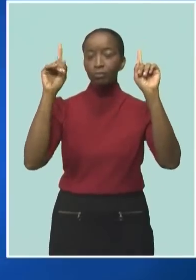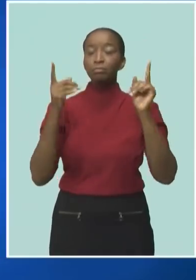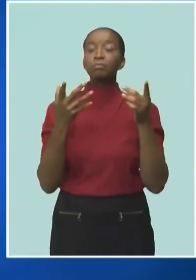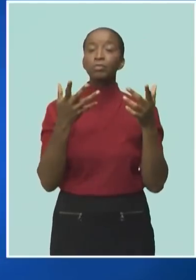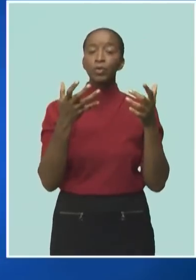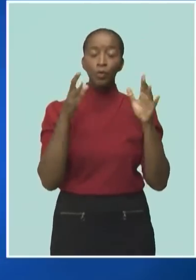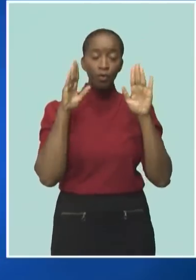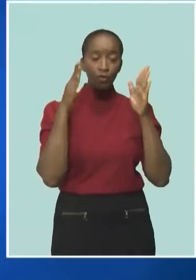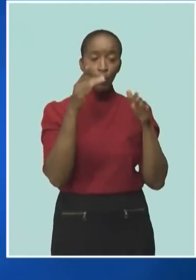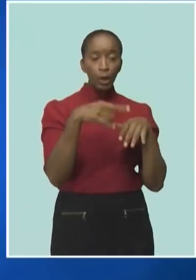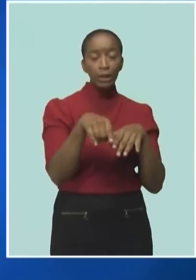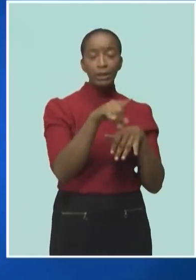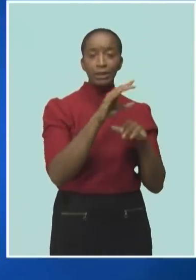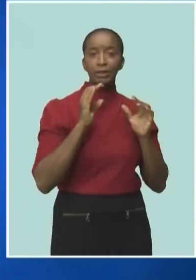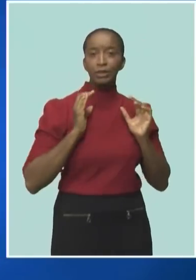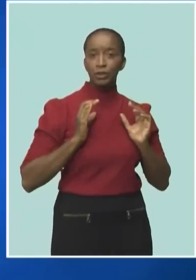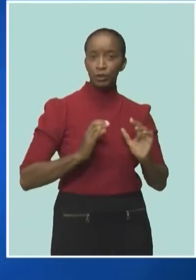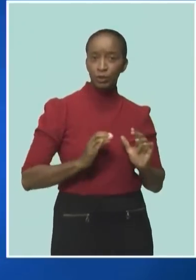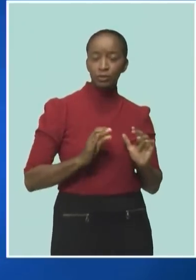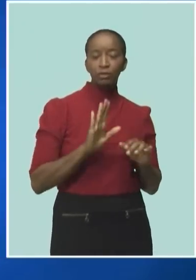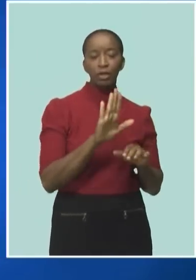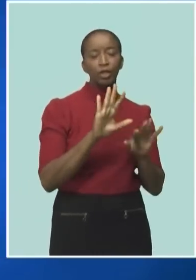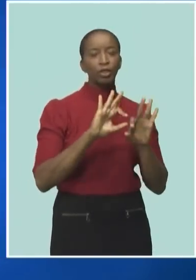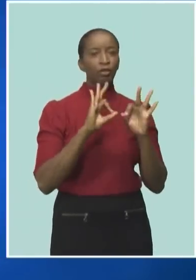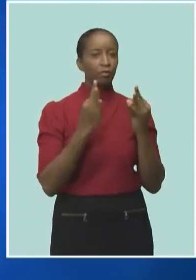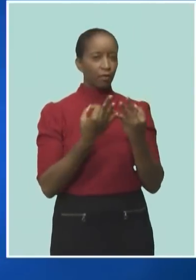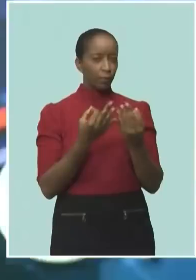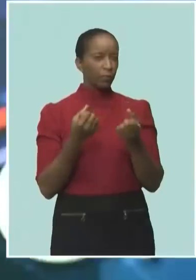their loved one continues to be our priority.